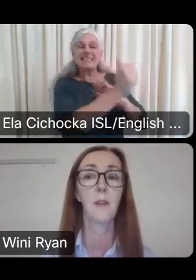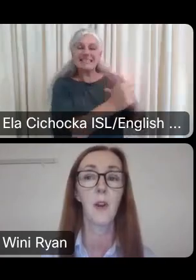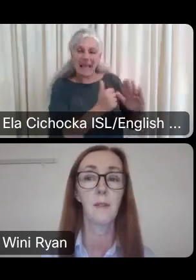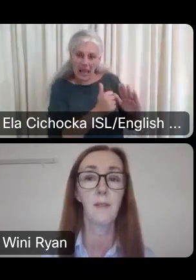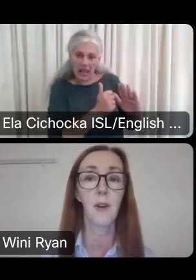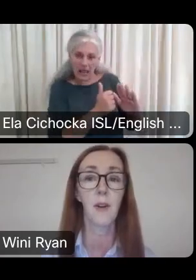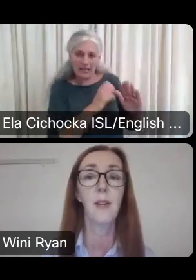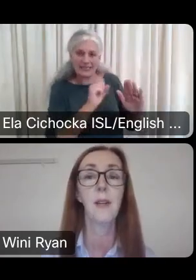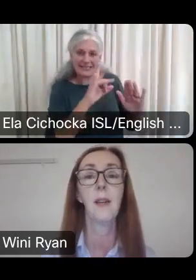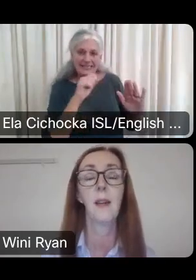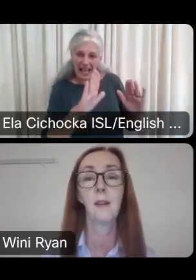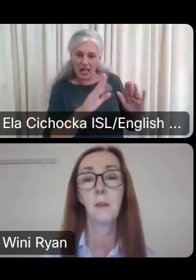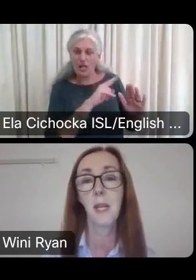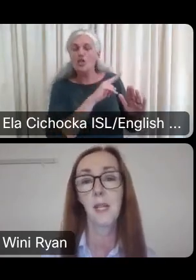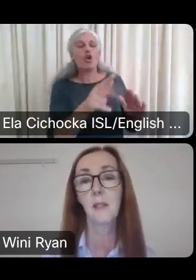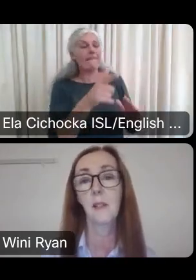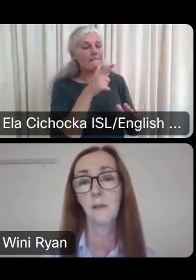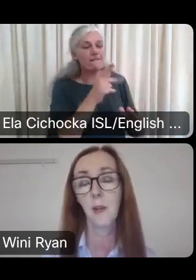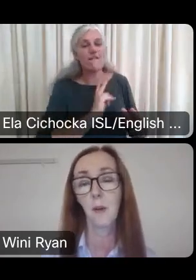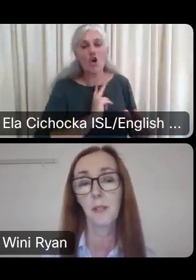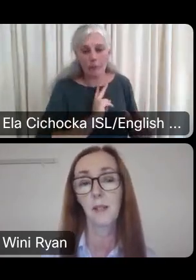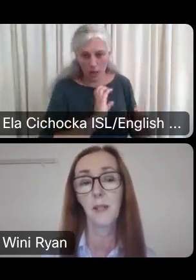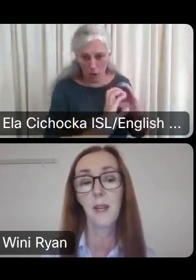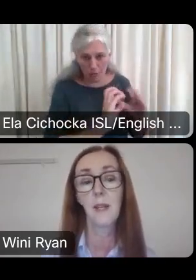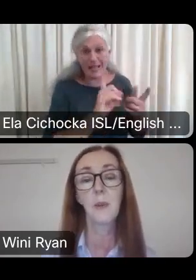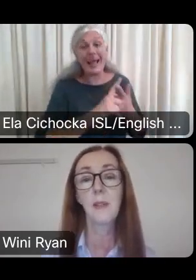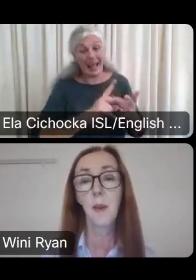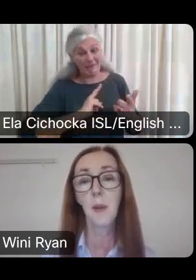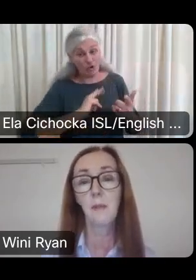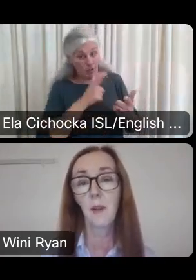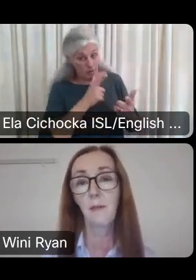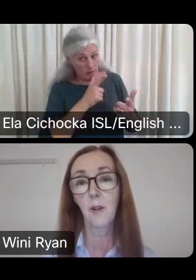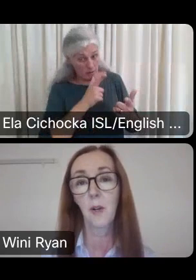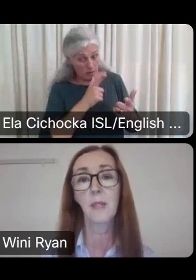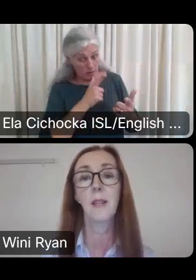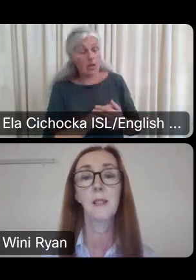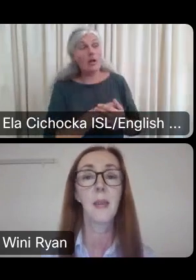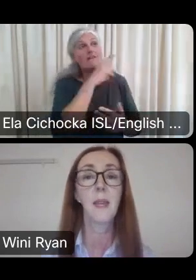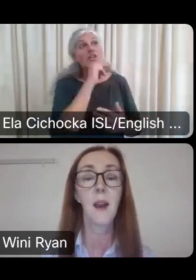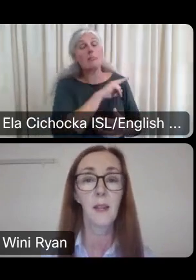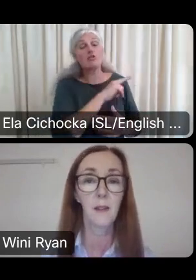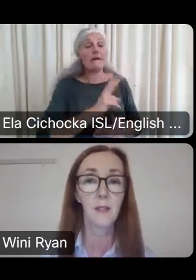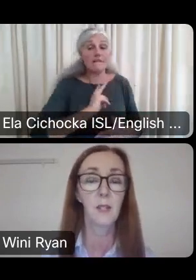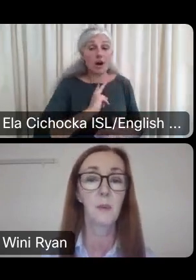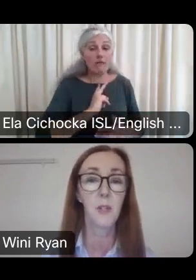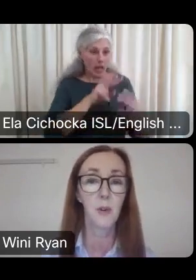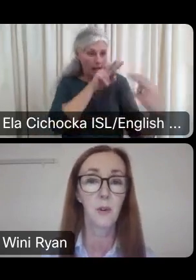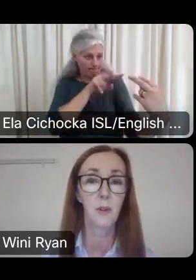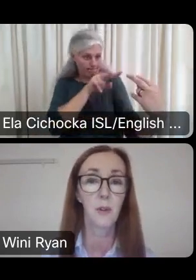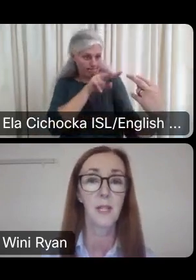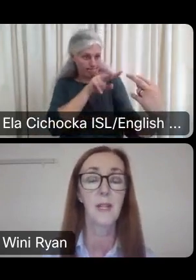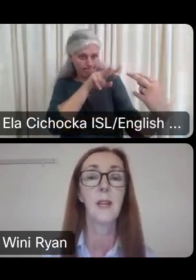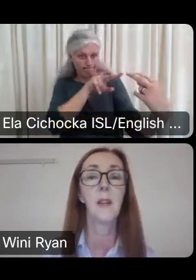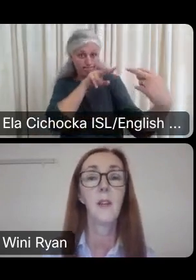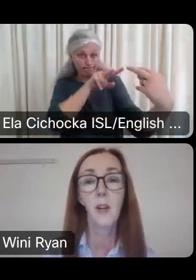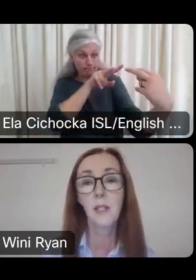about non-verbal communication skills and verbal skills. So an example of a non-verbal skill is making eye contact when you're talking to